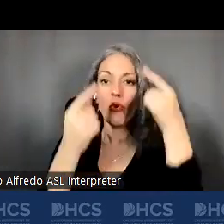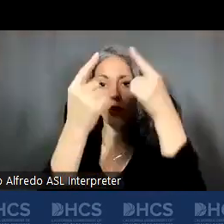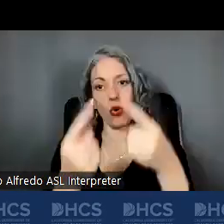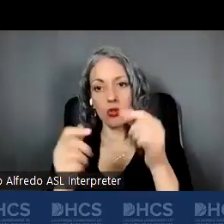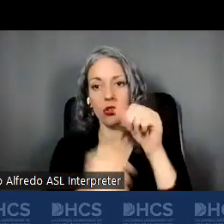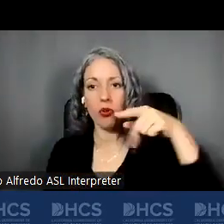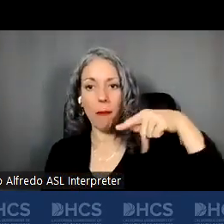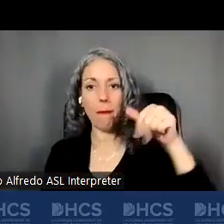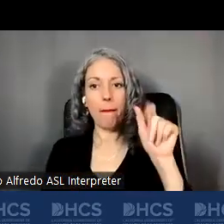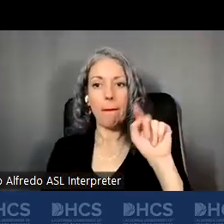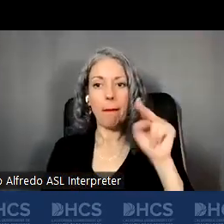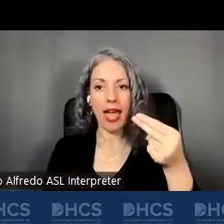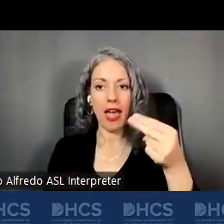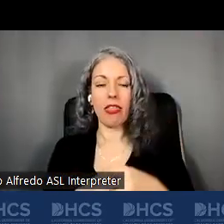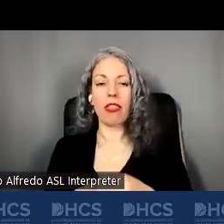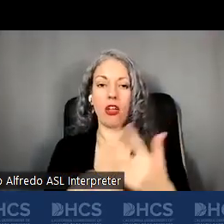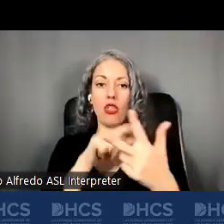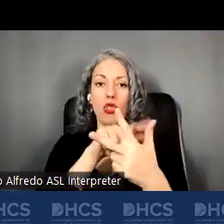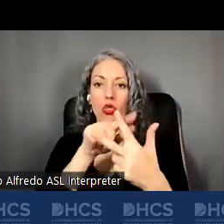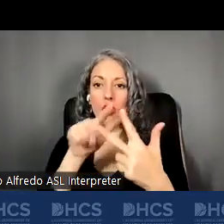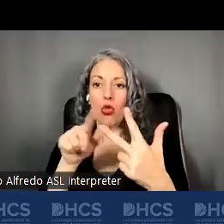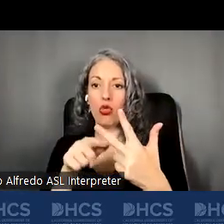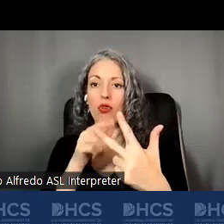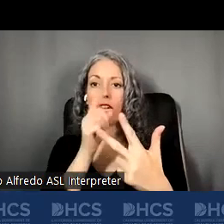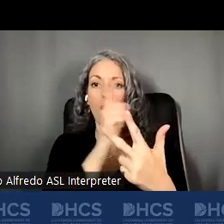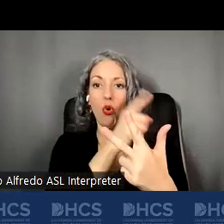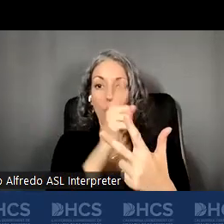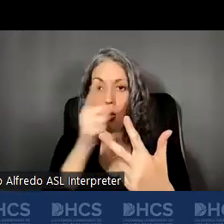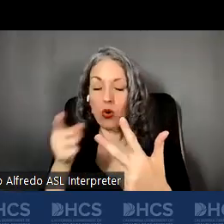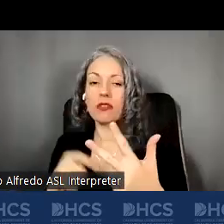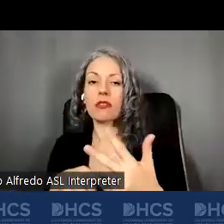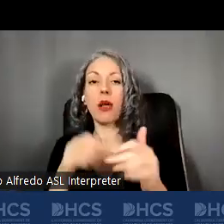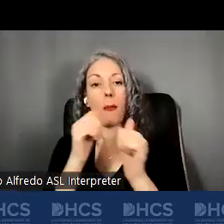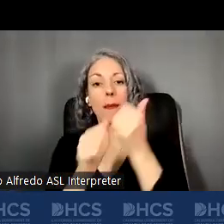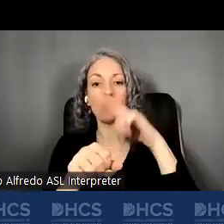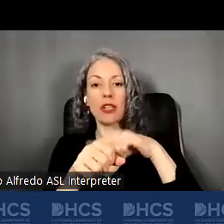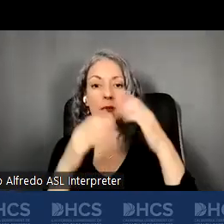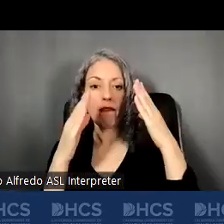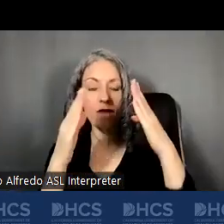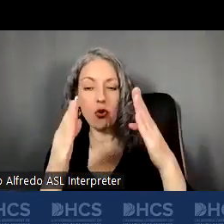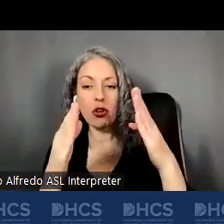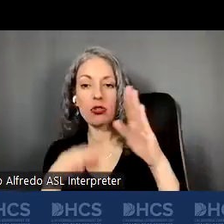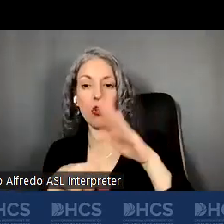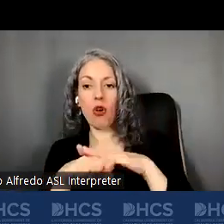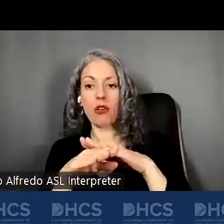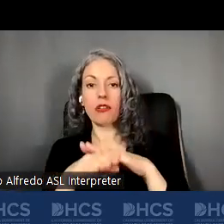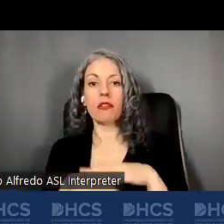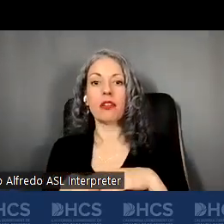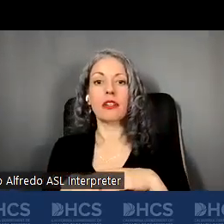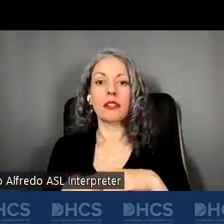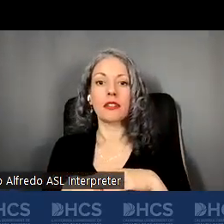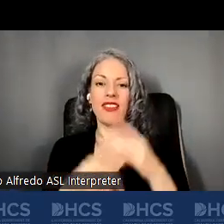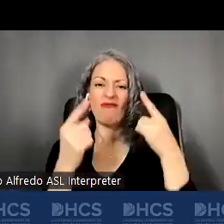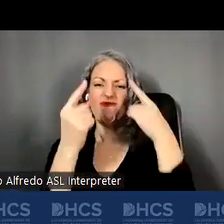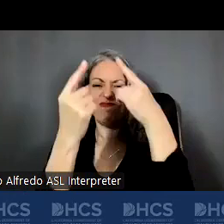going to go over 3 key initiatives and really spend most of the time focused on an initiative called CITED.